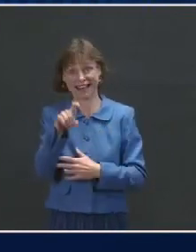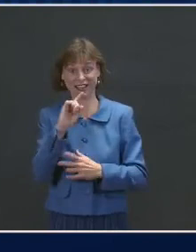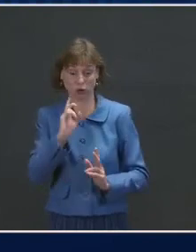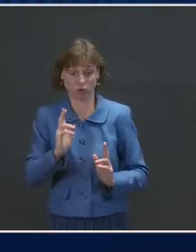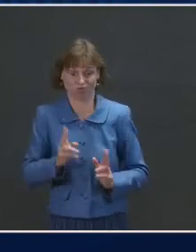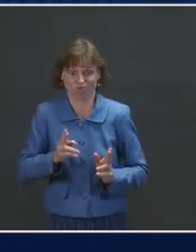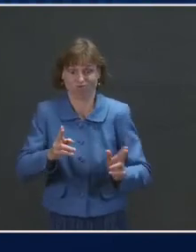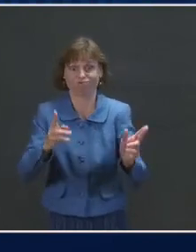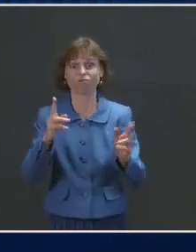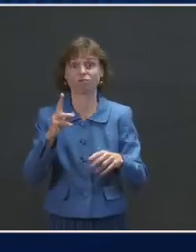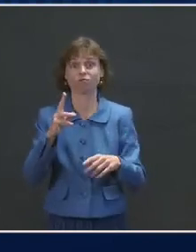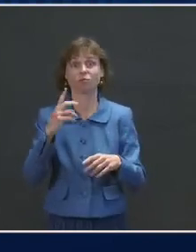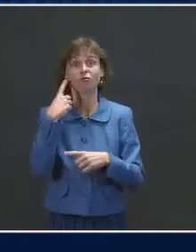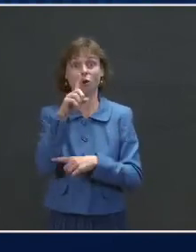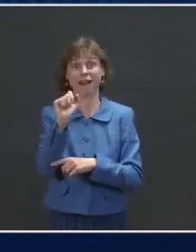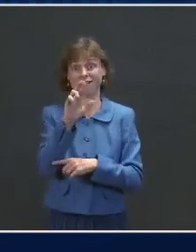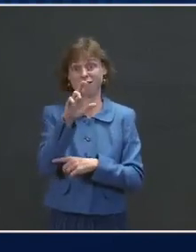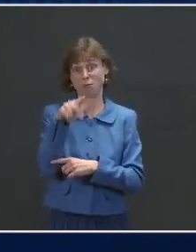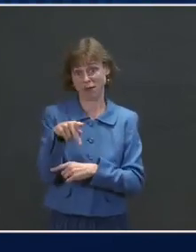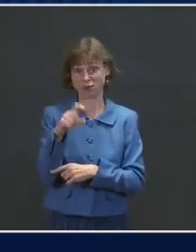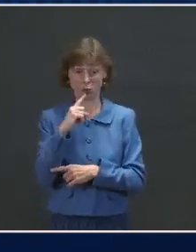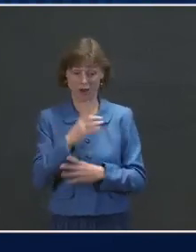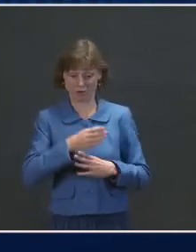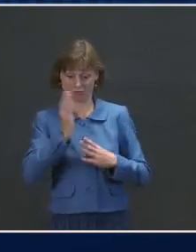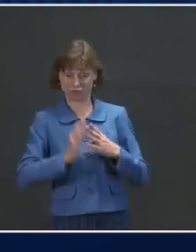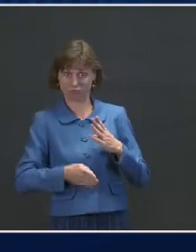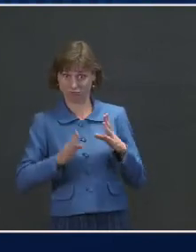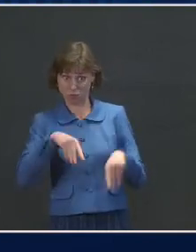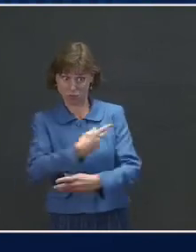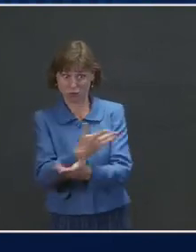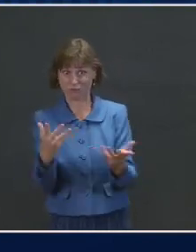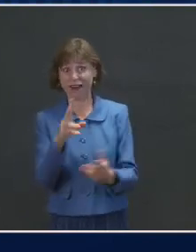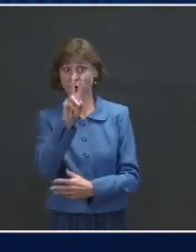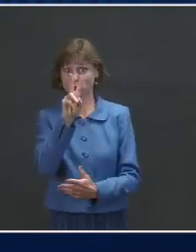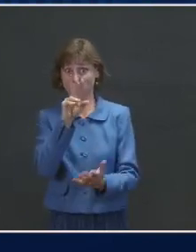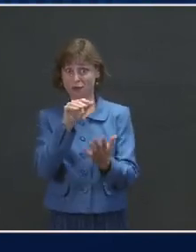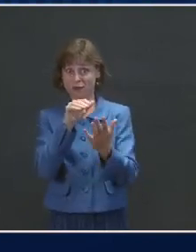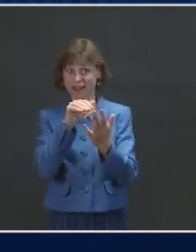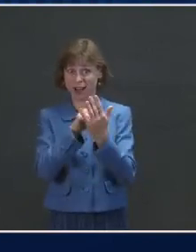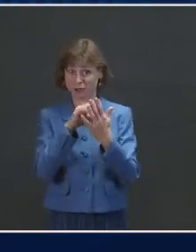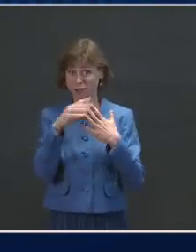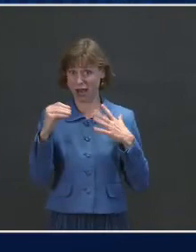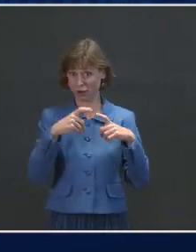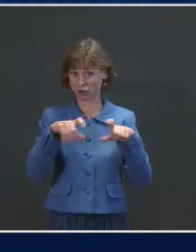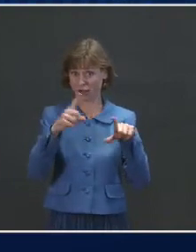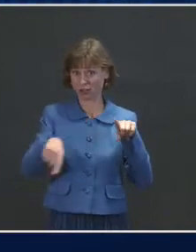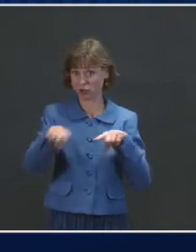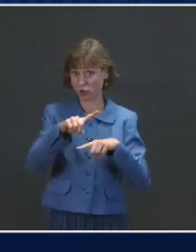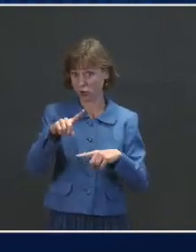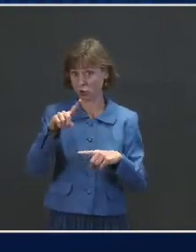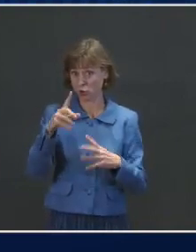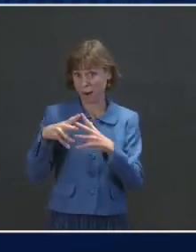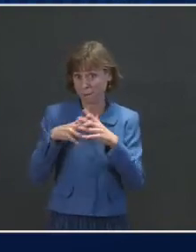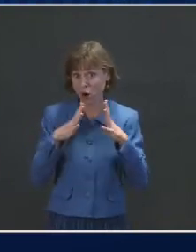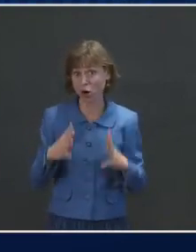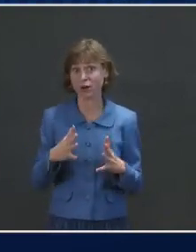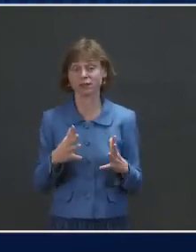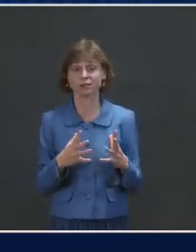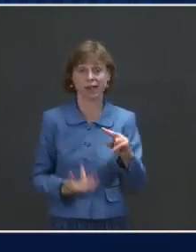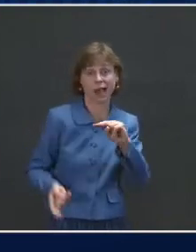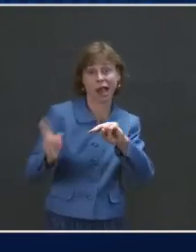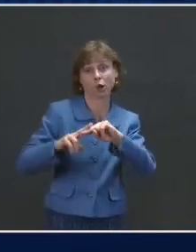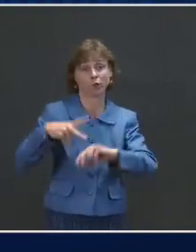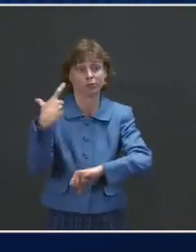American Rescue Plan so we can finish the job of getting $2,000 checks out to Americans, so we can get more vaccines in the arms of